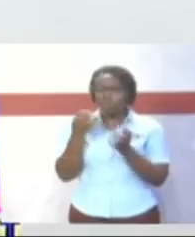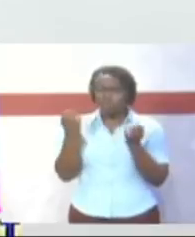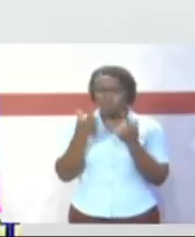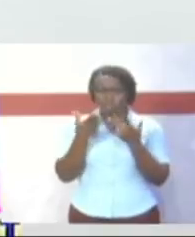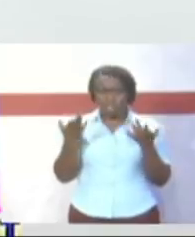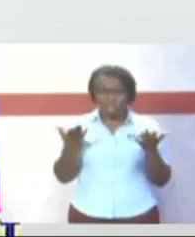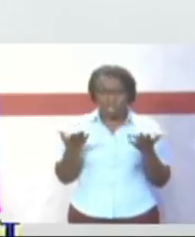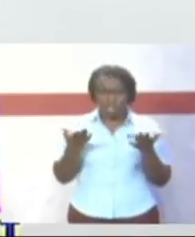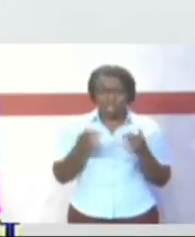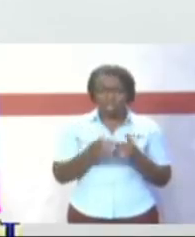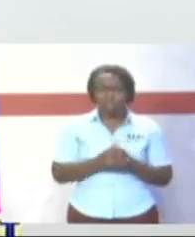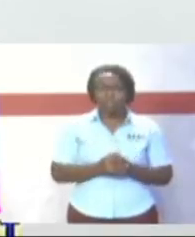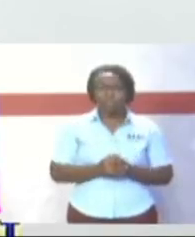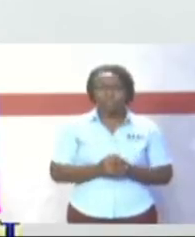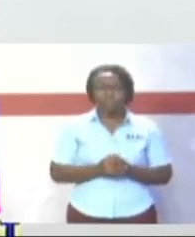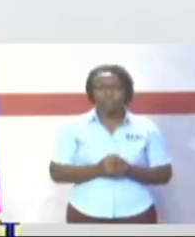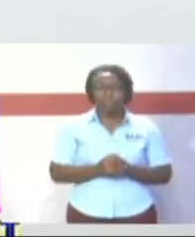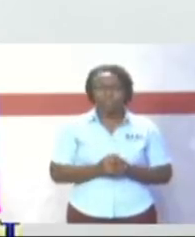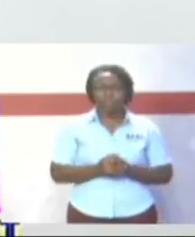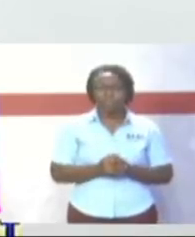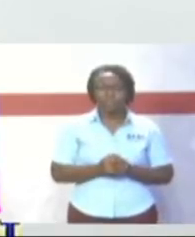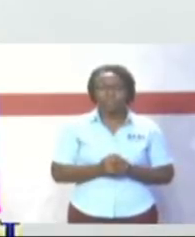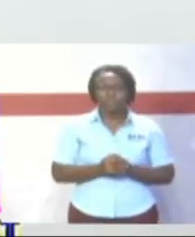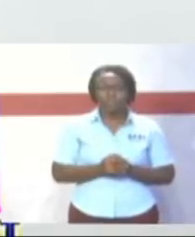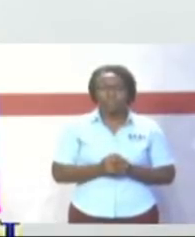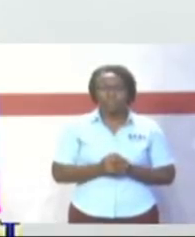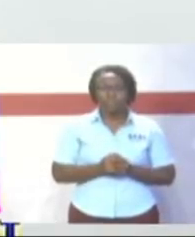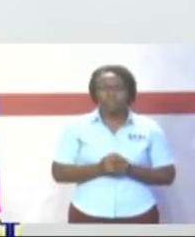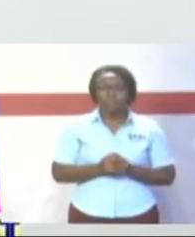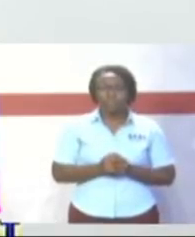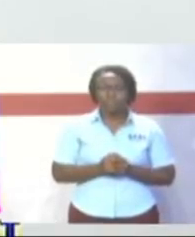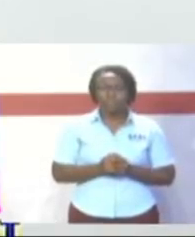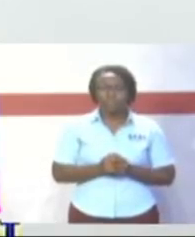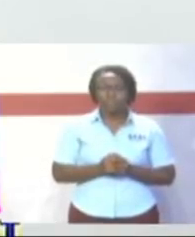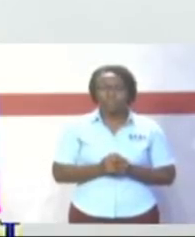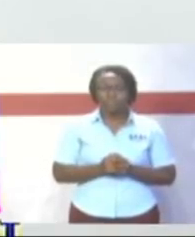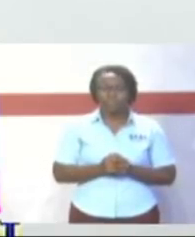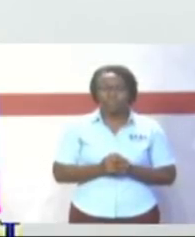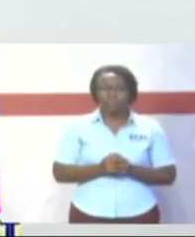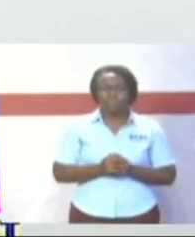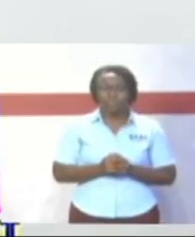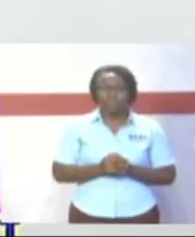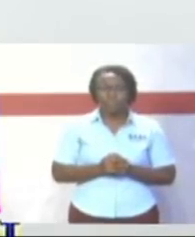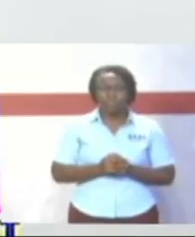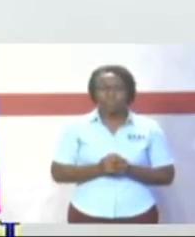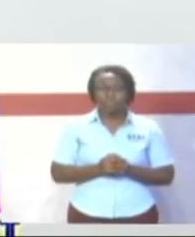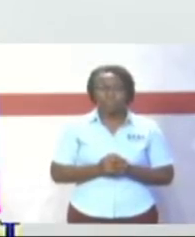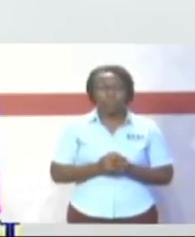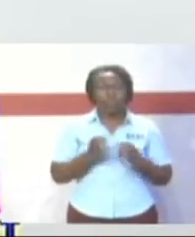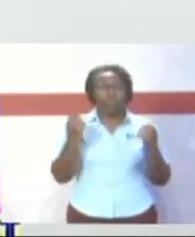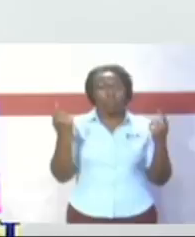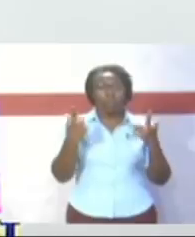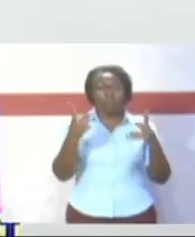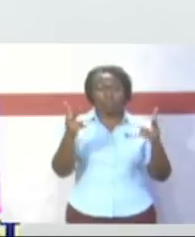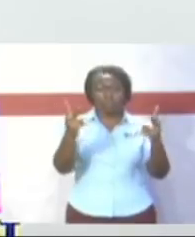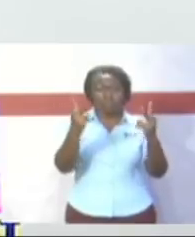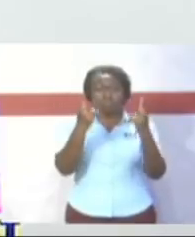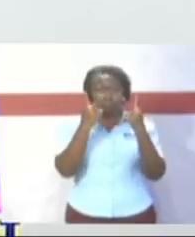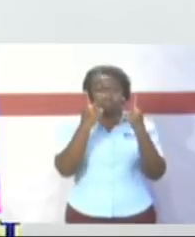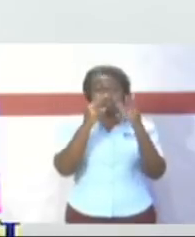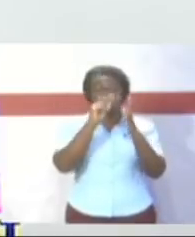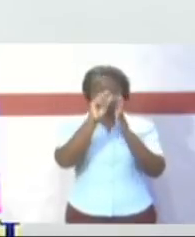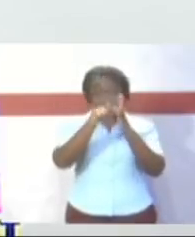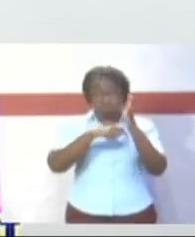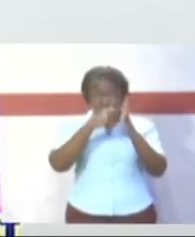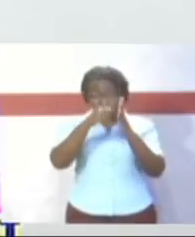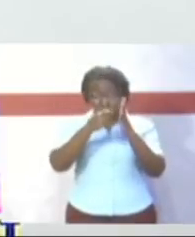at the Ministry of Health, CEO of the Eastern Regional Health Authority, Mr. Ronald Soyafat, members of the media, viewing and listening public, good morning,